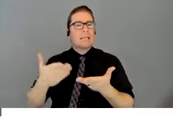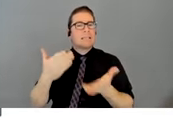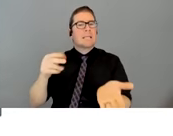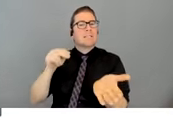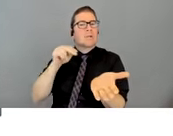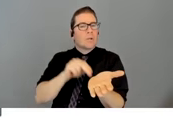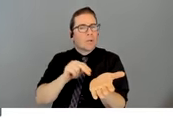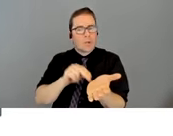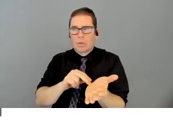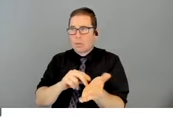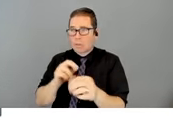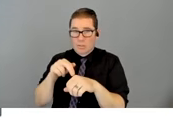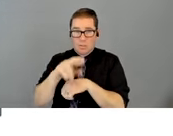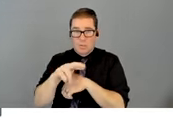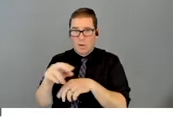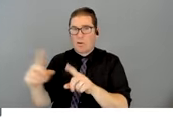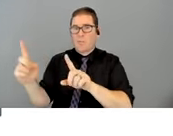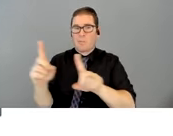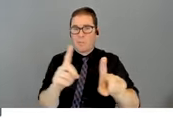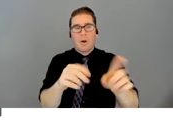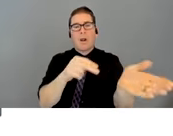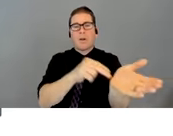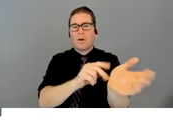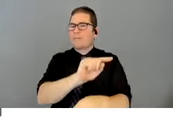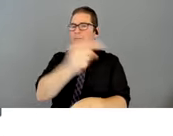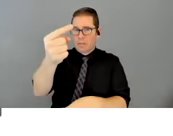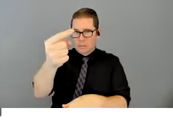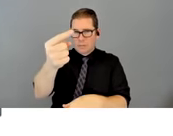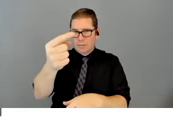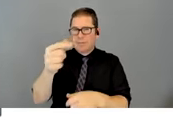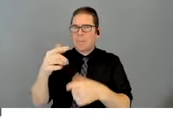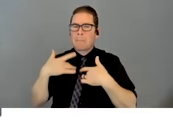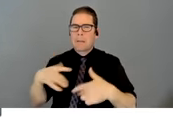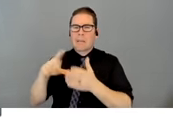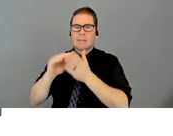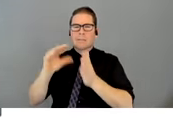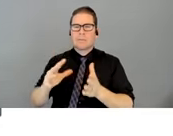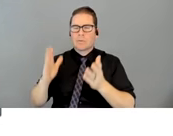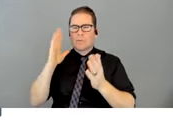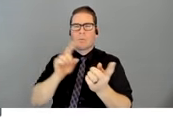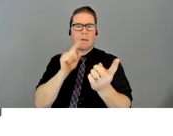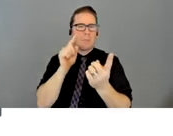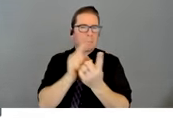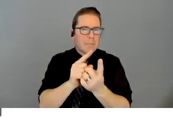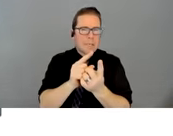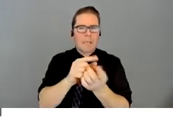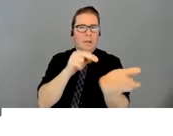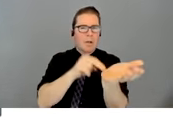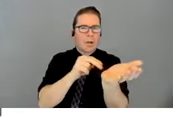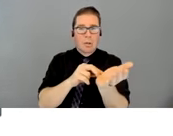easier to get a student to agree to go see the nurse than it is to get them to go to psych services.